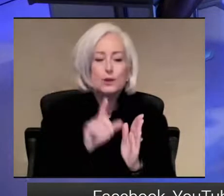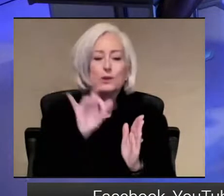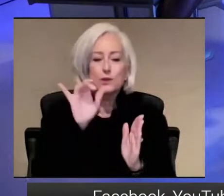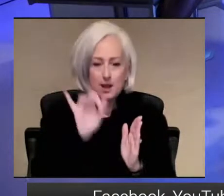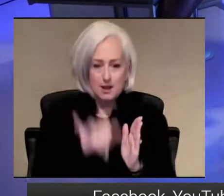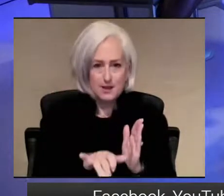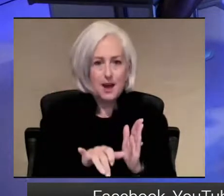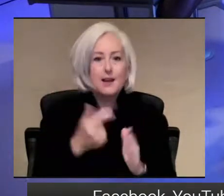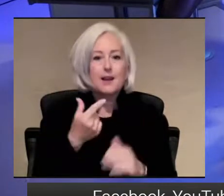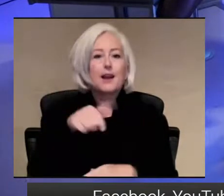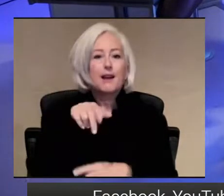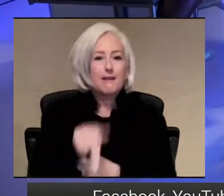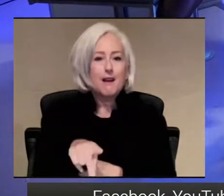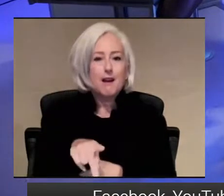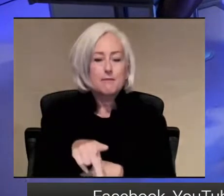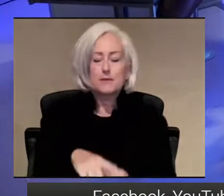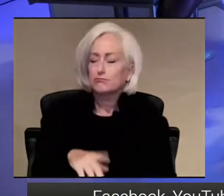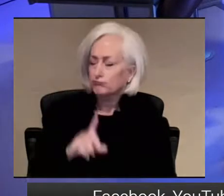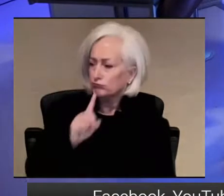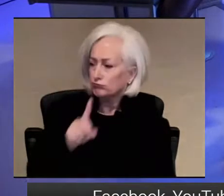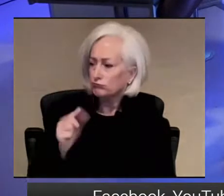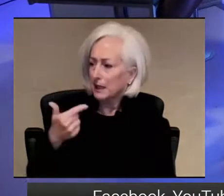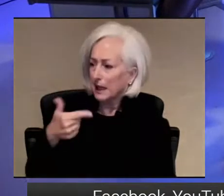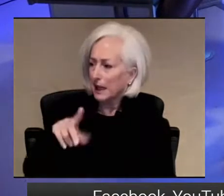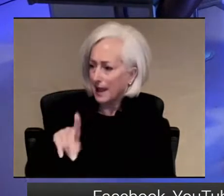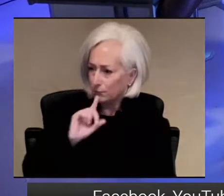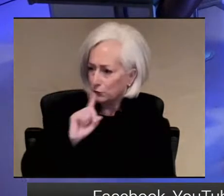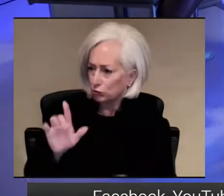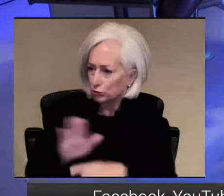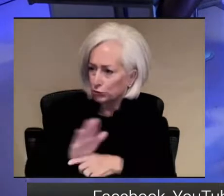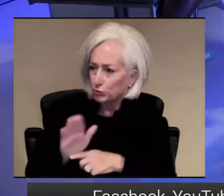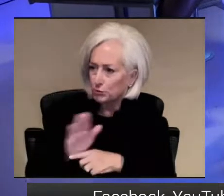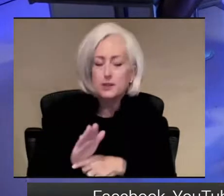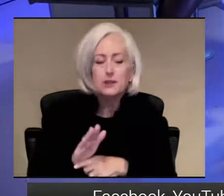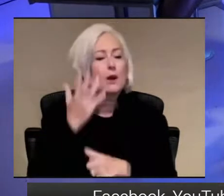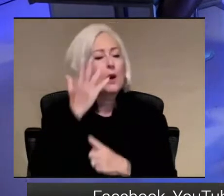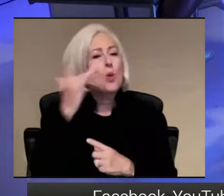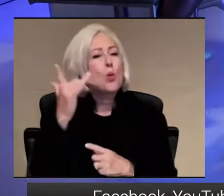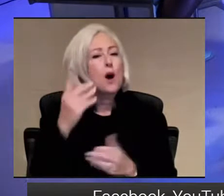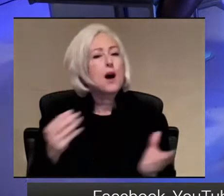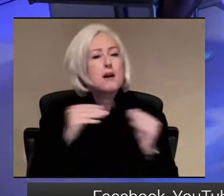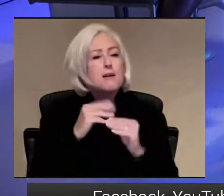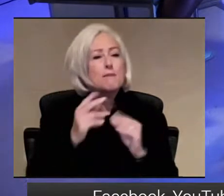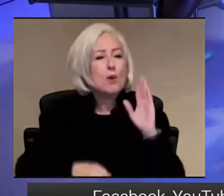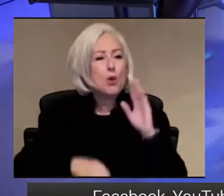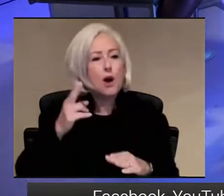so much higher for black women versus other minorities and other groups?